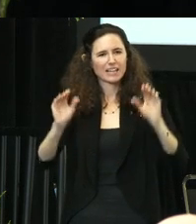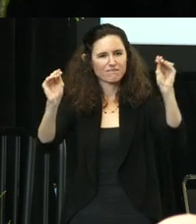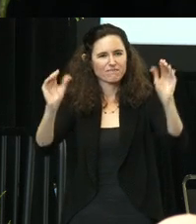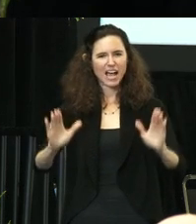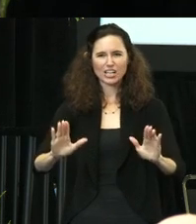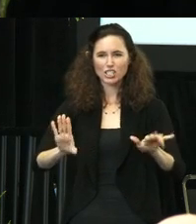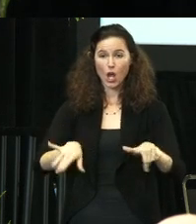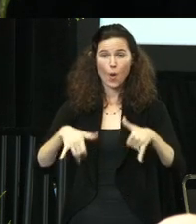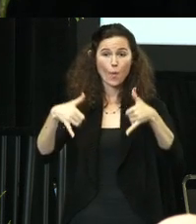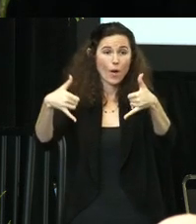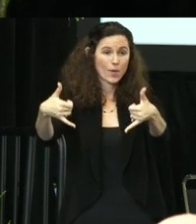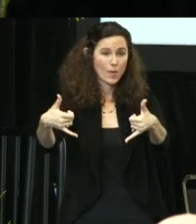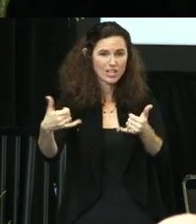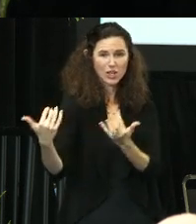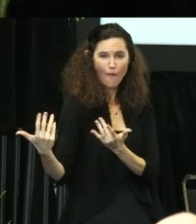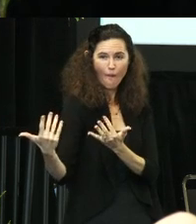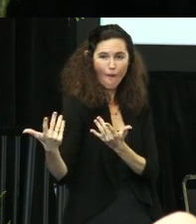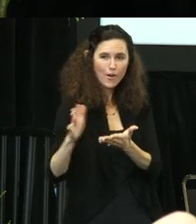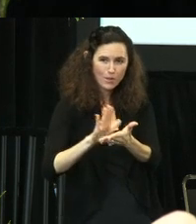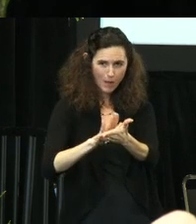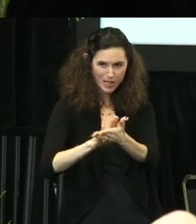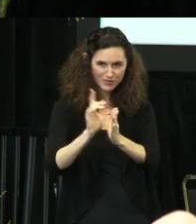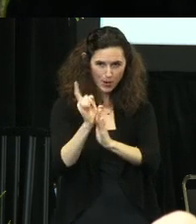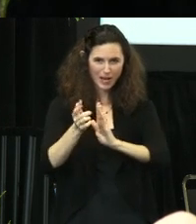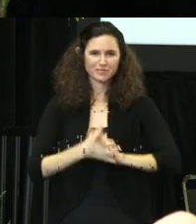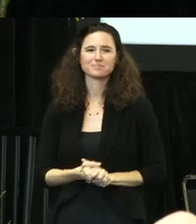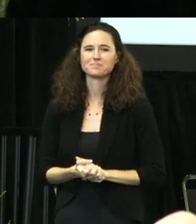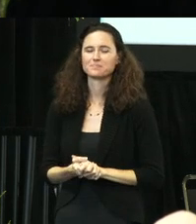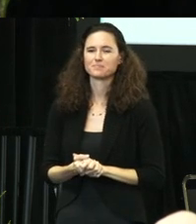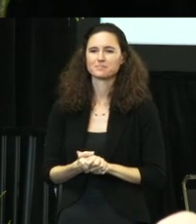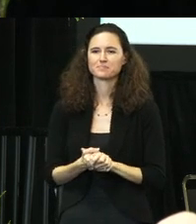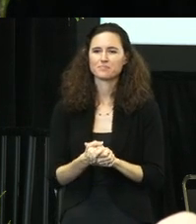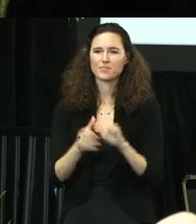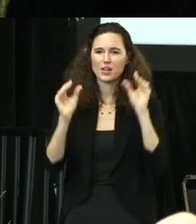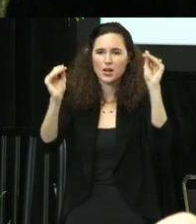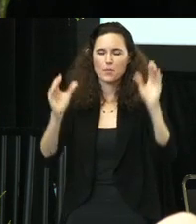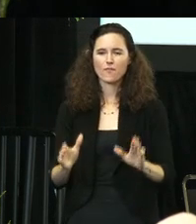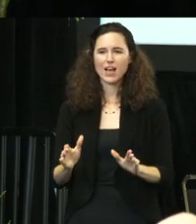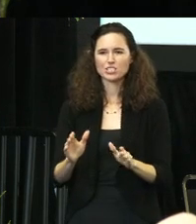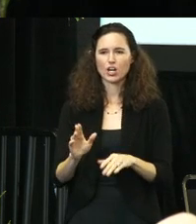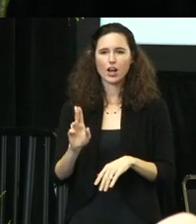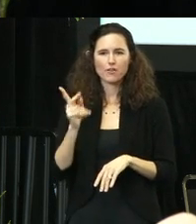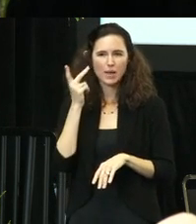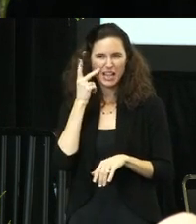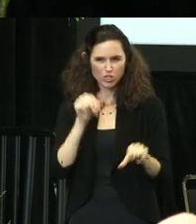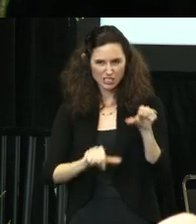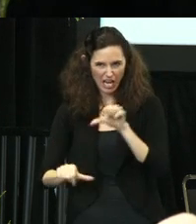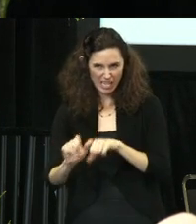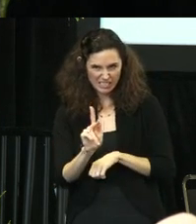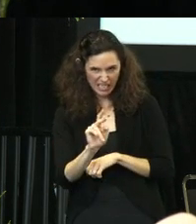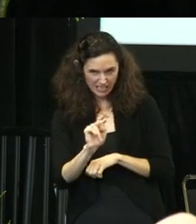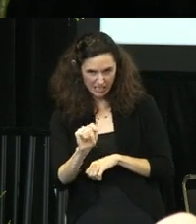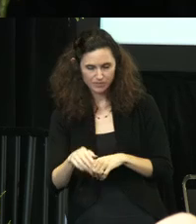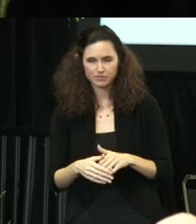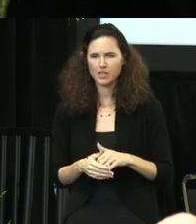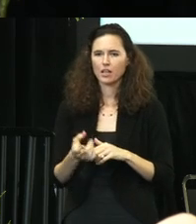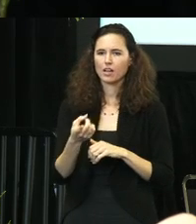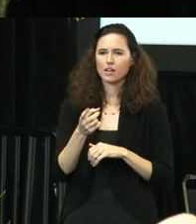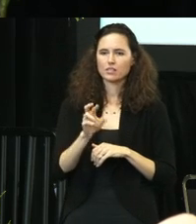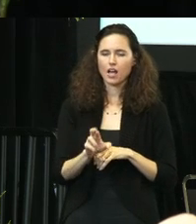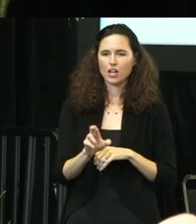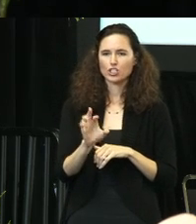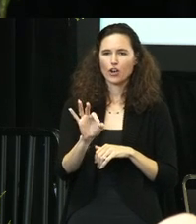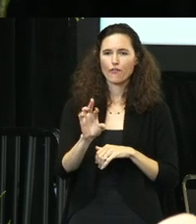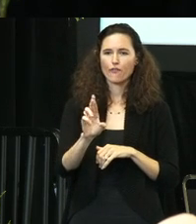winners, and just hold your applause for a minute. Dr. Carl Colavito, our Professor of Political Science at Kent. Dr. Monica